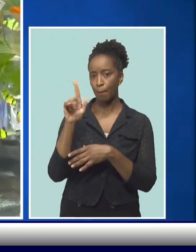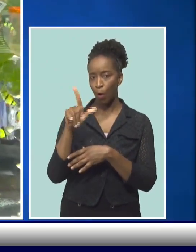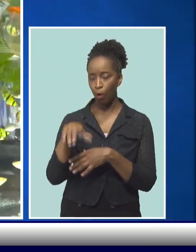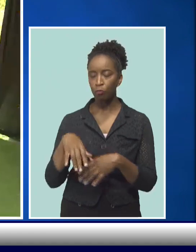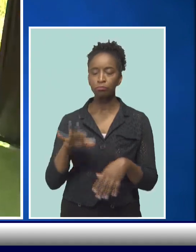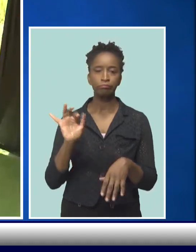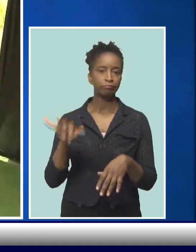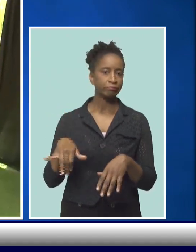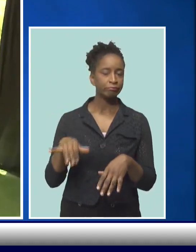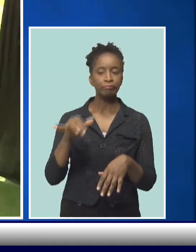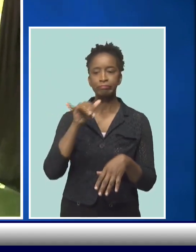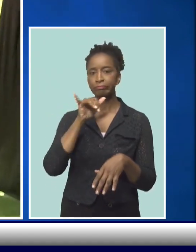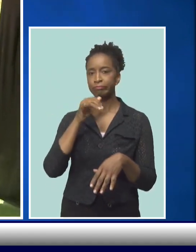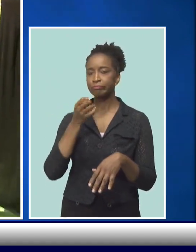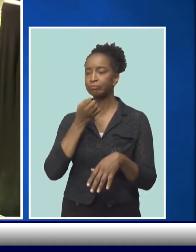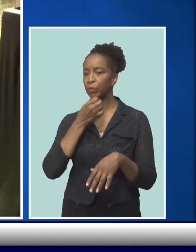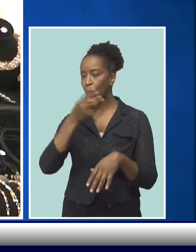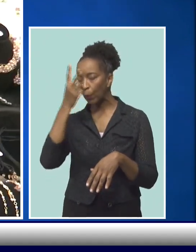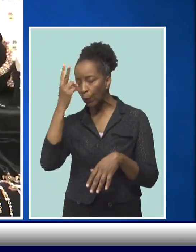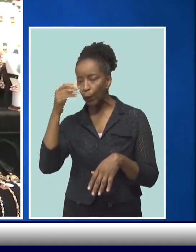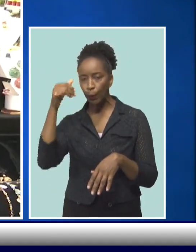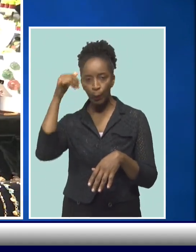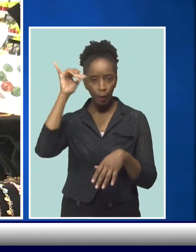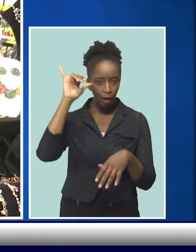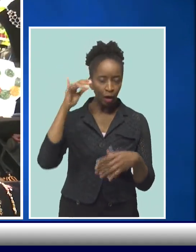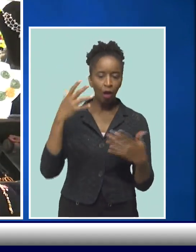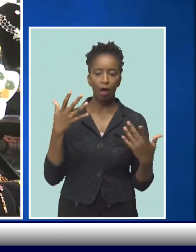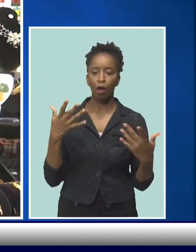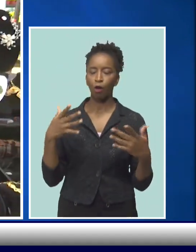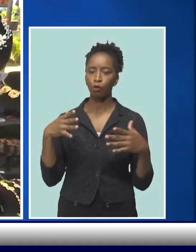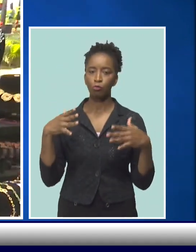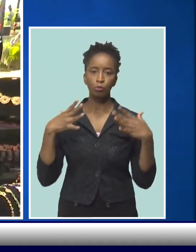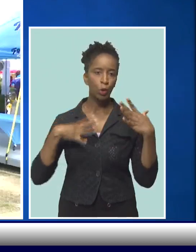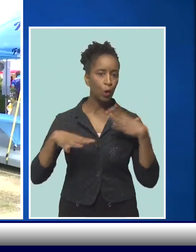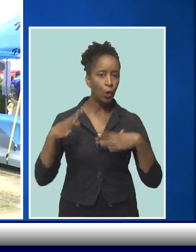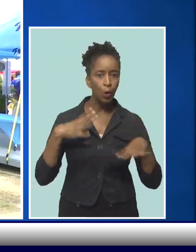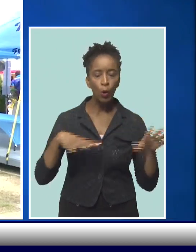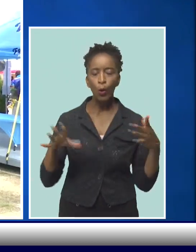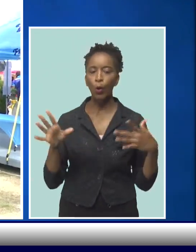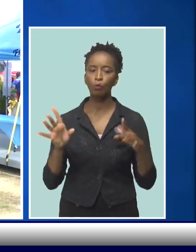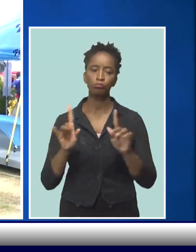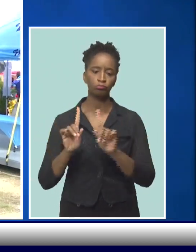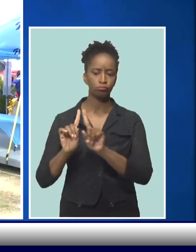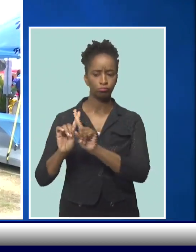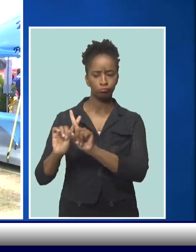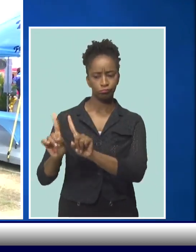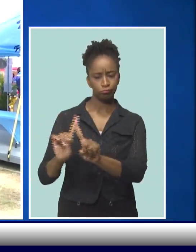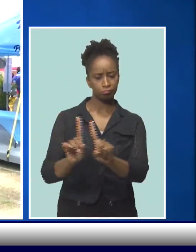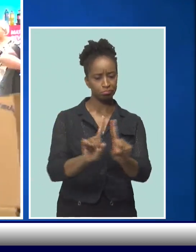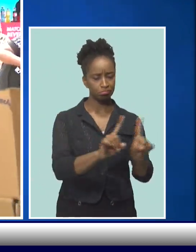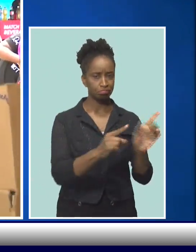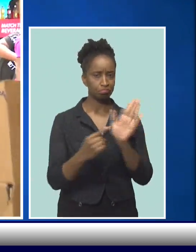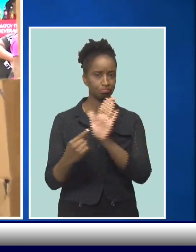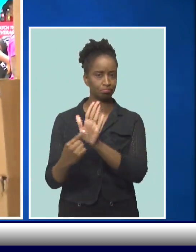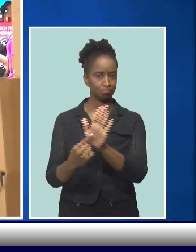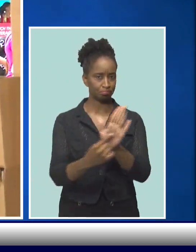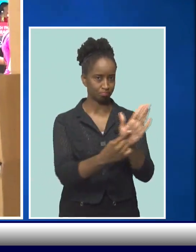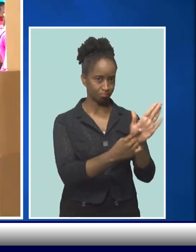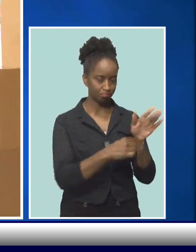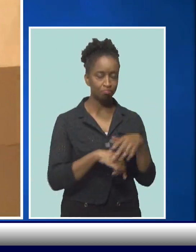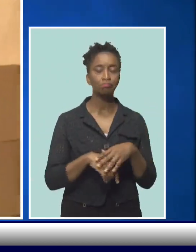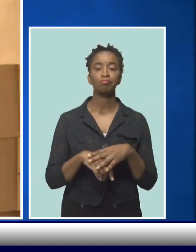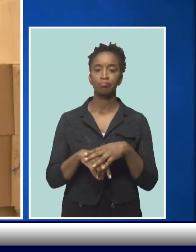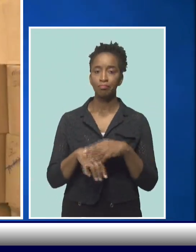displays, the attractions are wide and varied at Agro Fest 2025. And if the crowd is on day 1 and again on day